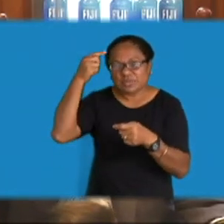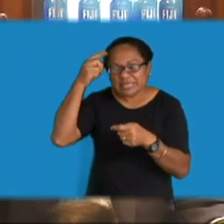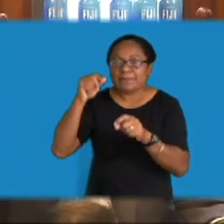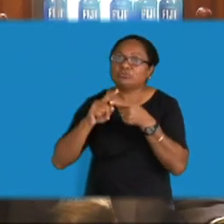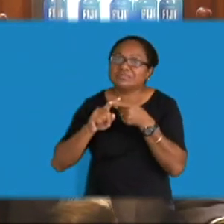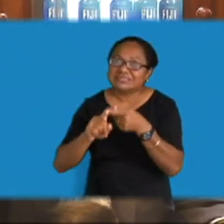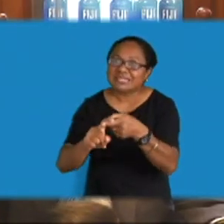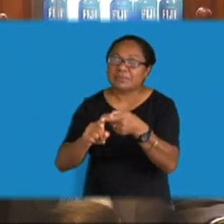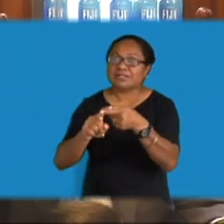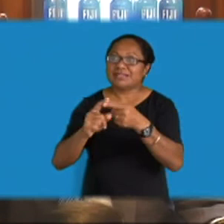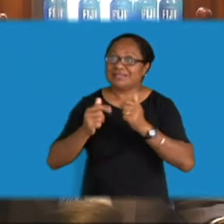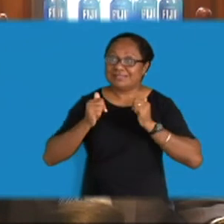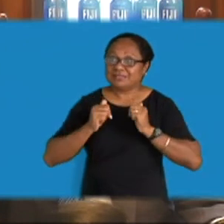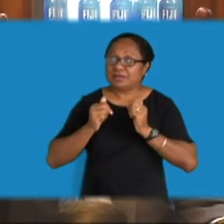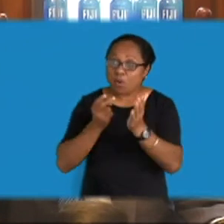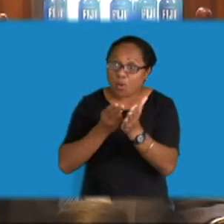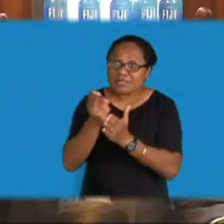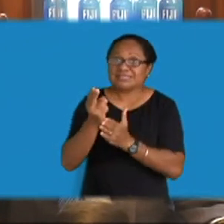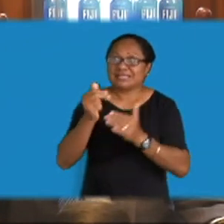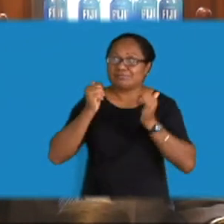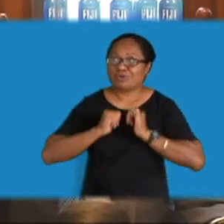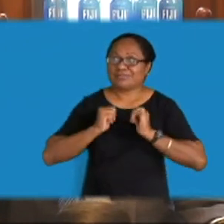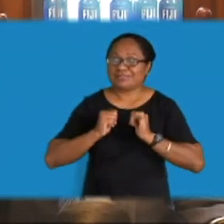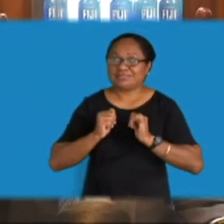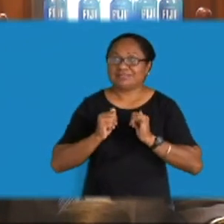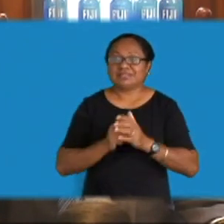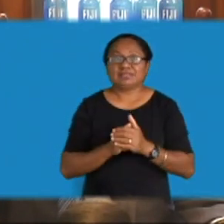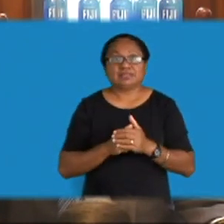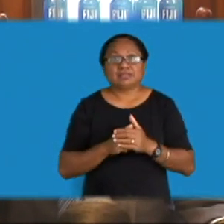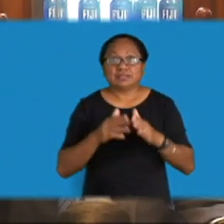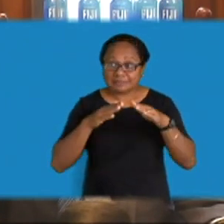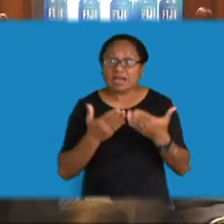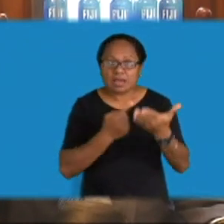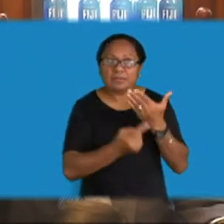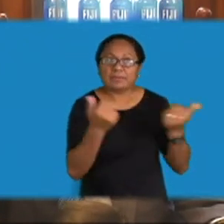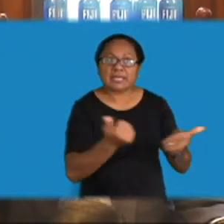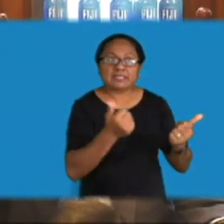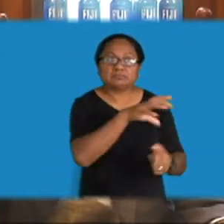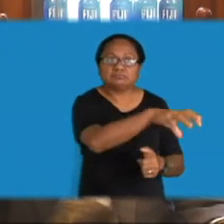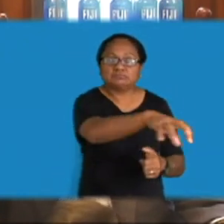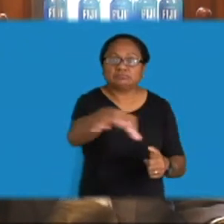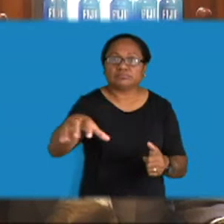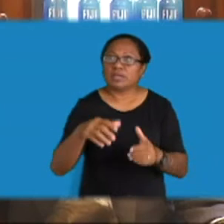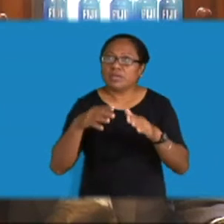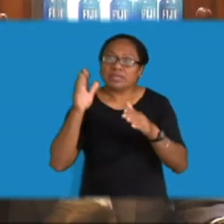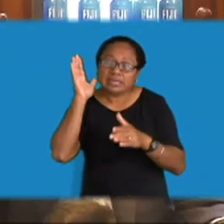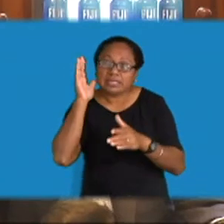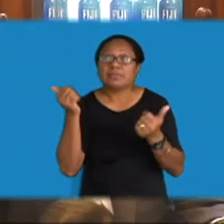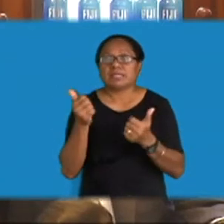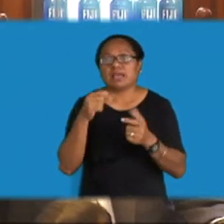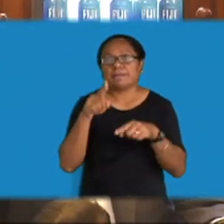trading practices. A lot of developments are now occurring around the country, but in certain areas, we've had major issues in security and